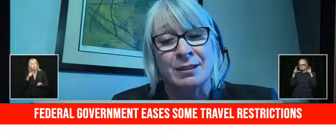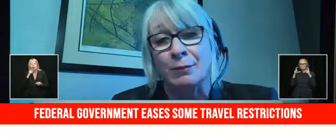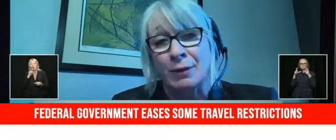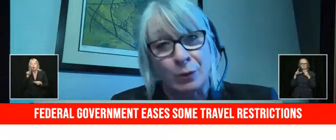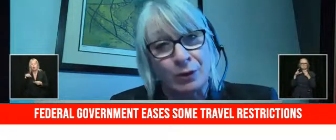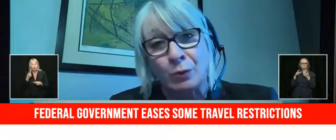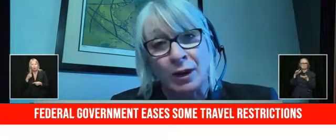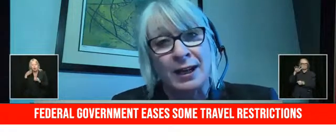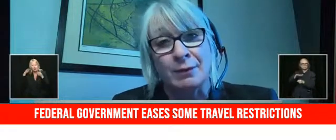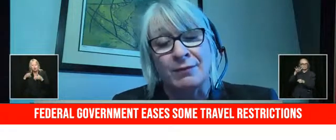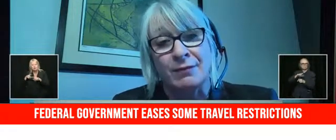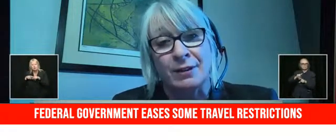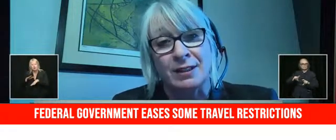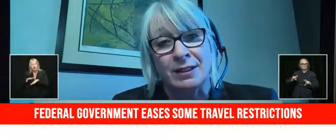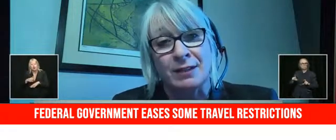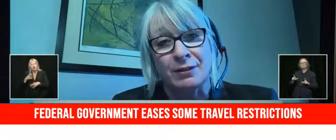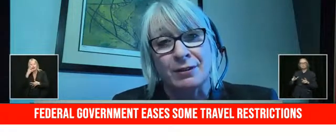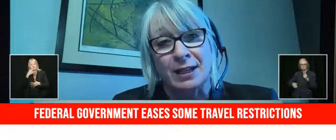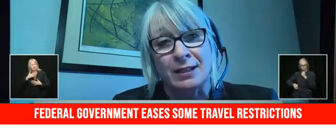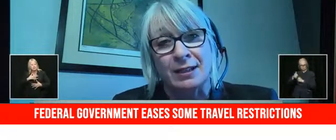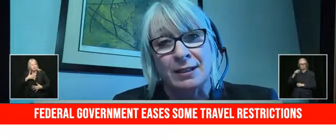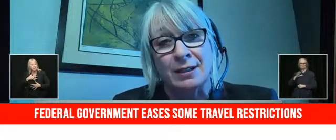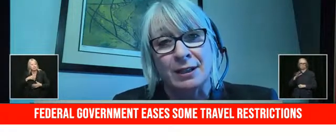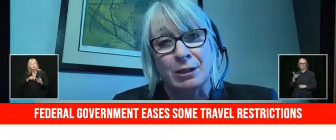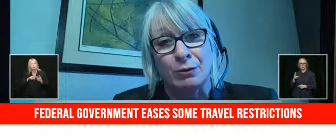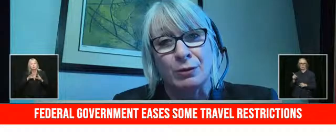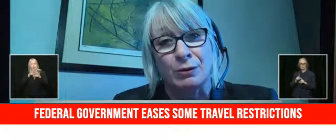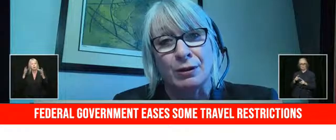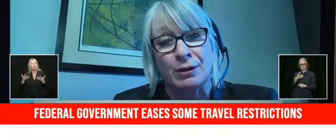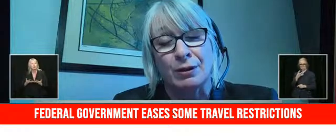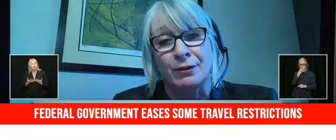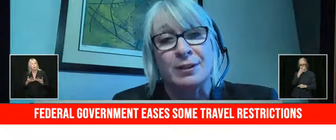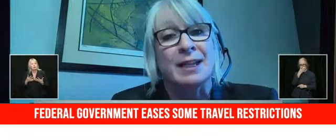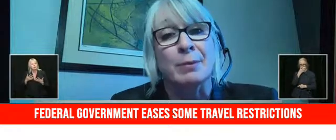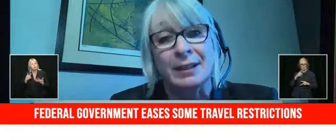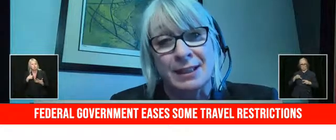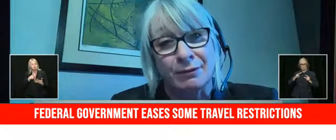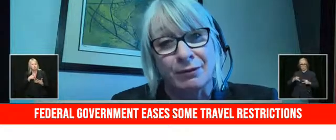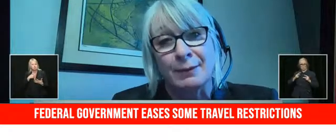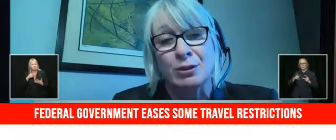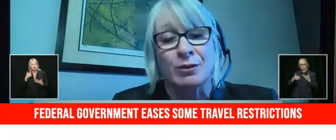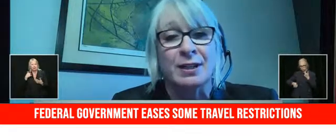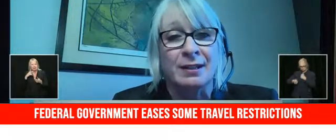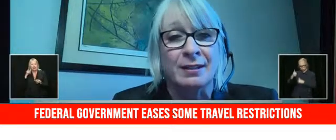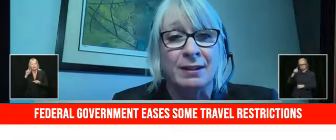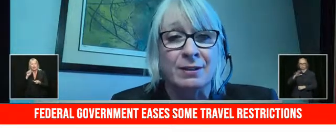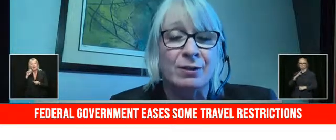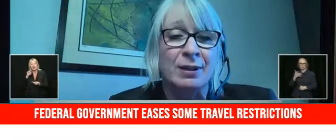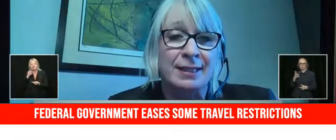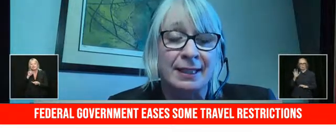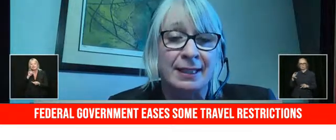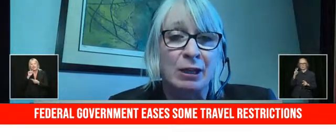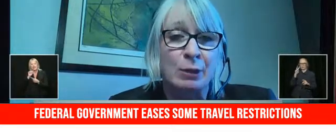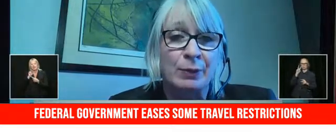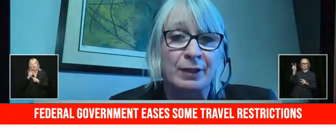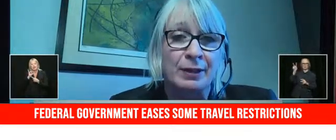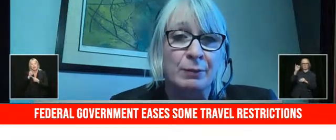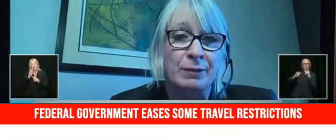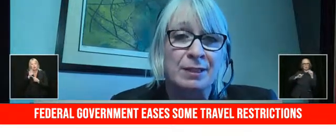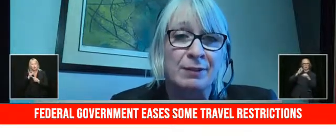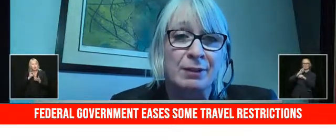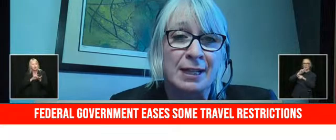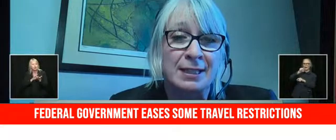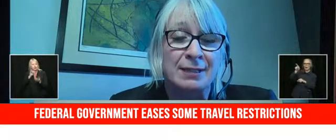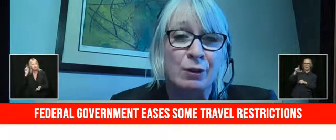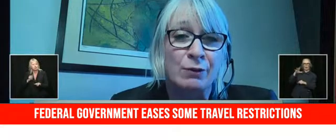ventilators worldwide. We've discovered that there are, for example, anti-inflammatory drugs that can help